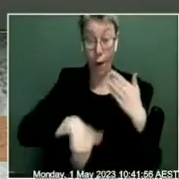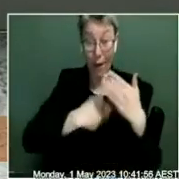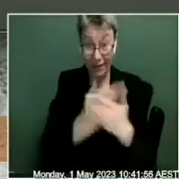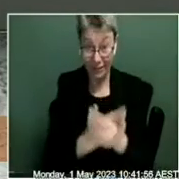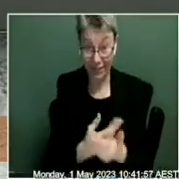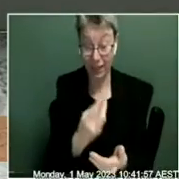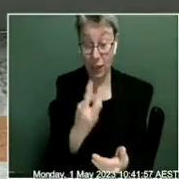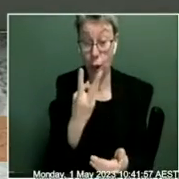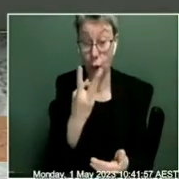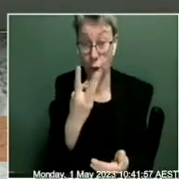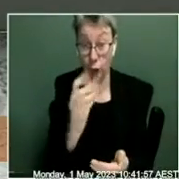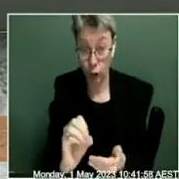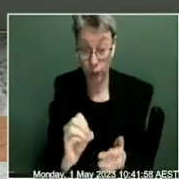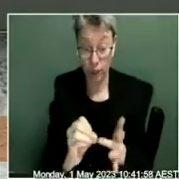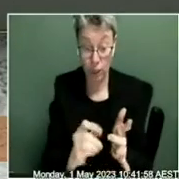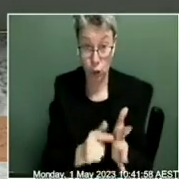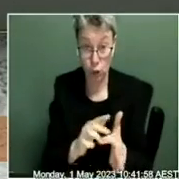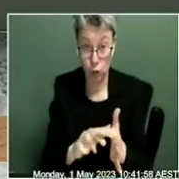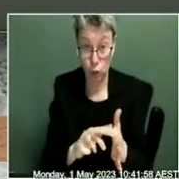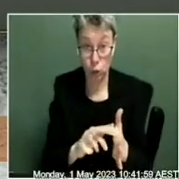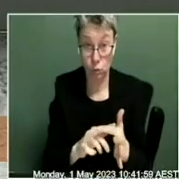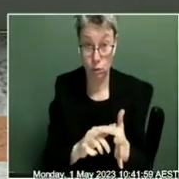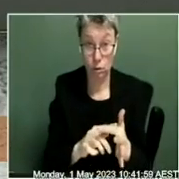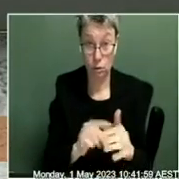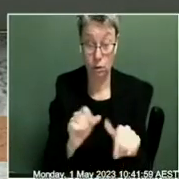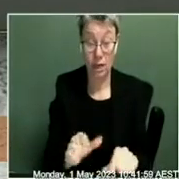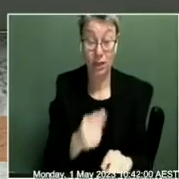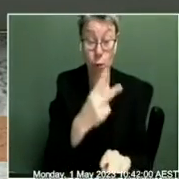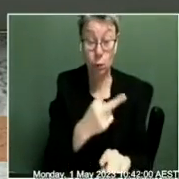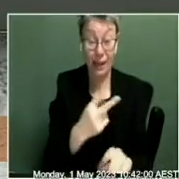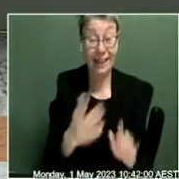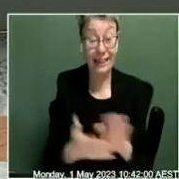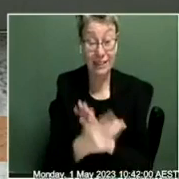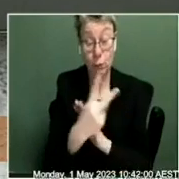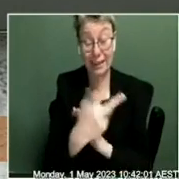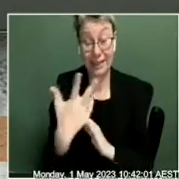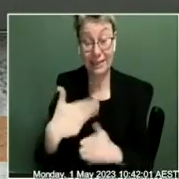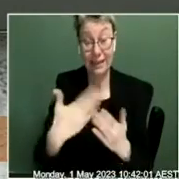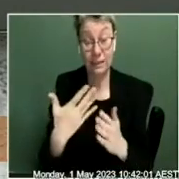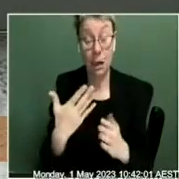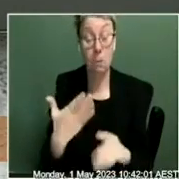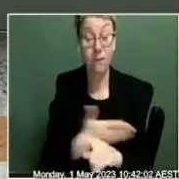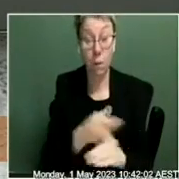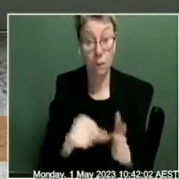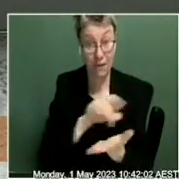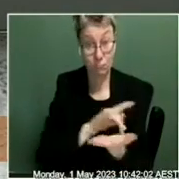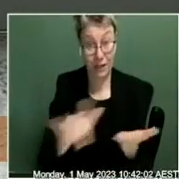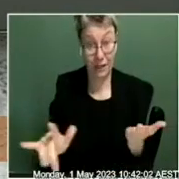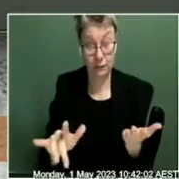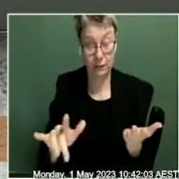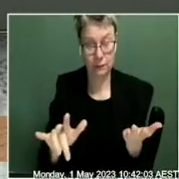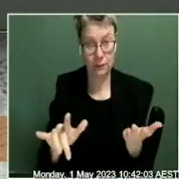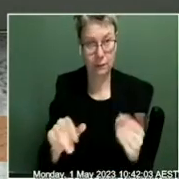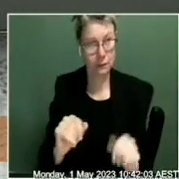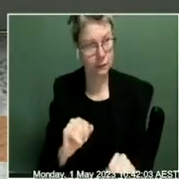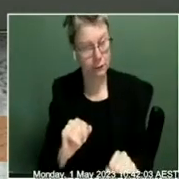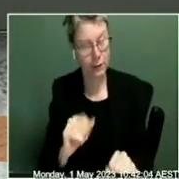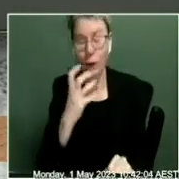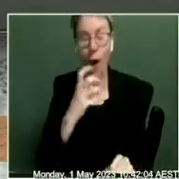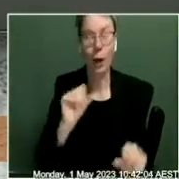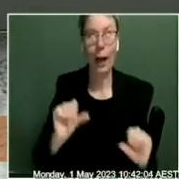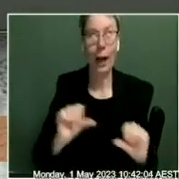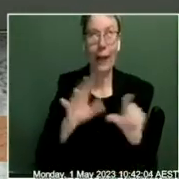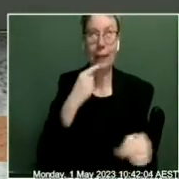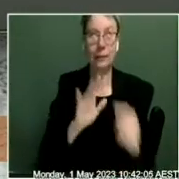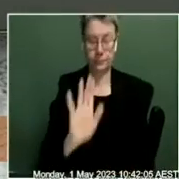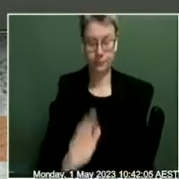I haven't put that question very well, sorry, but is it right that a funding decision